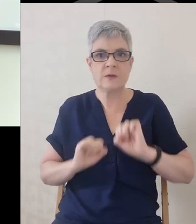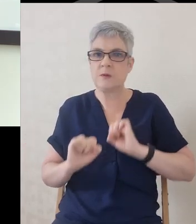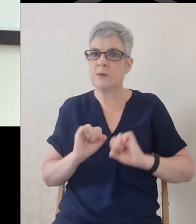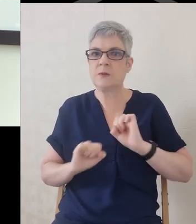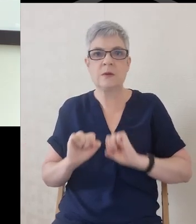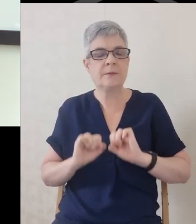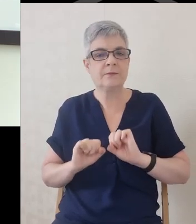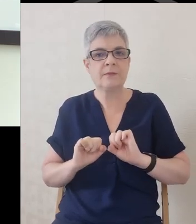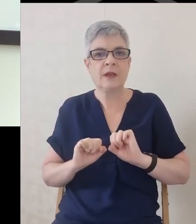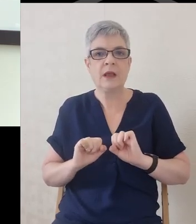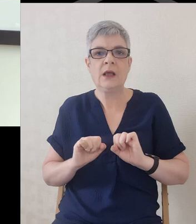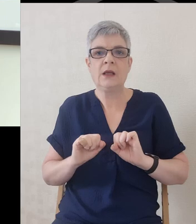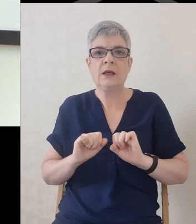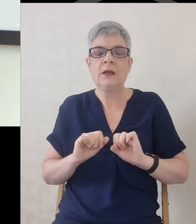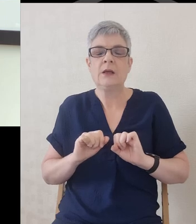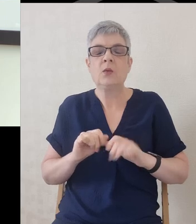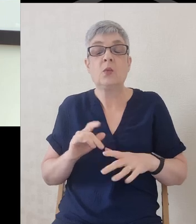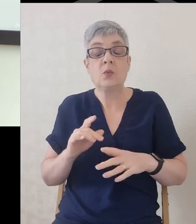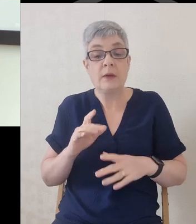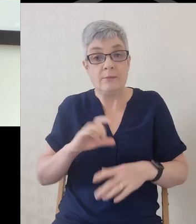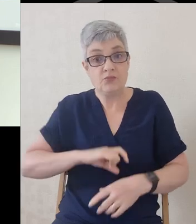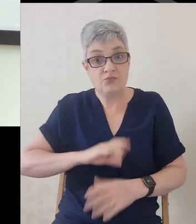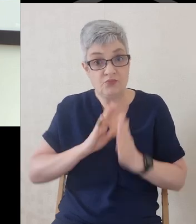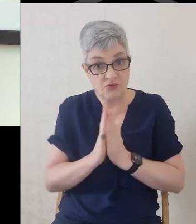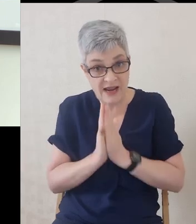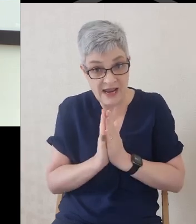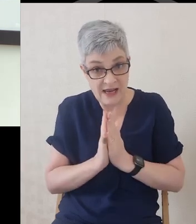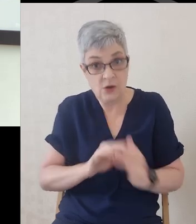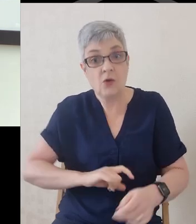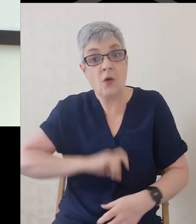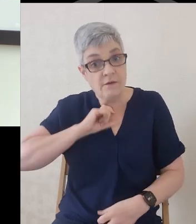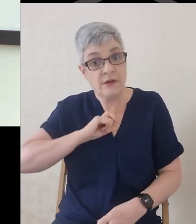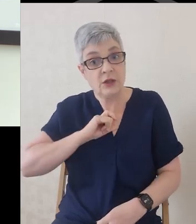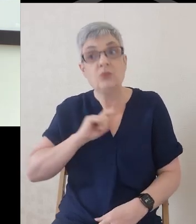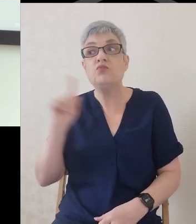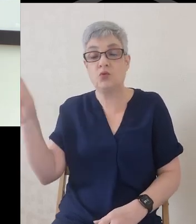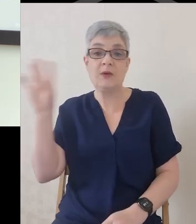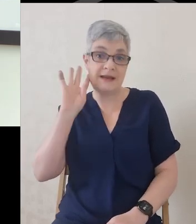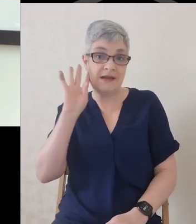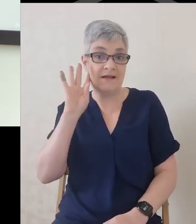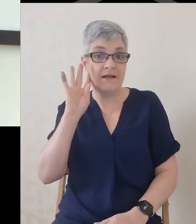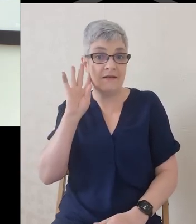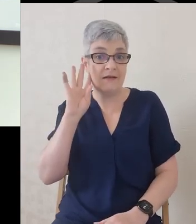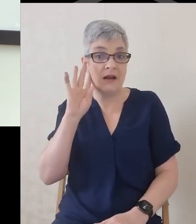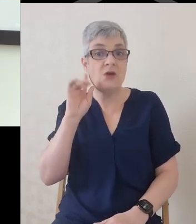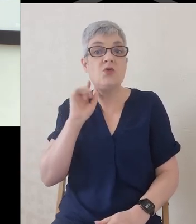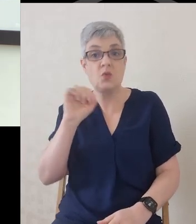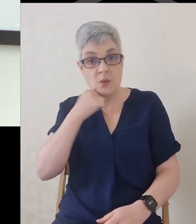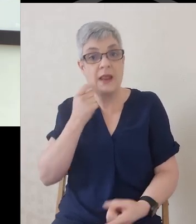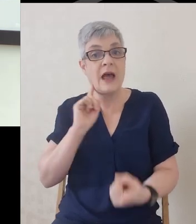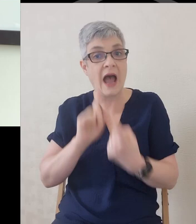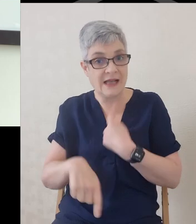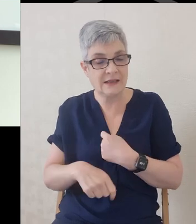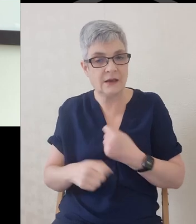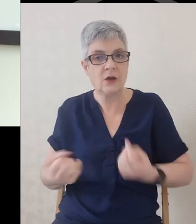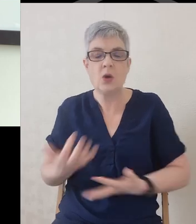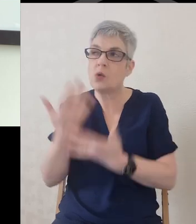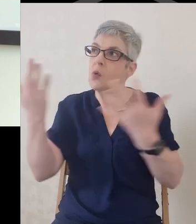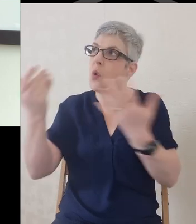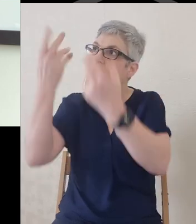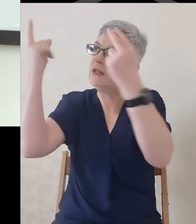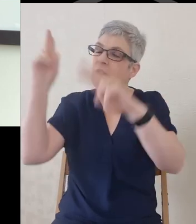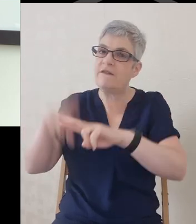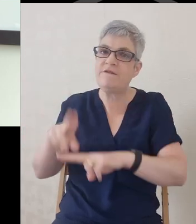We pray these things in the confidence that you hear our prayers and you will answer them. Glory be to the